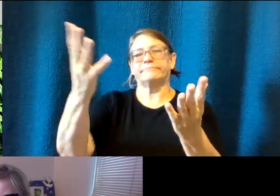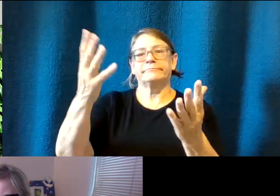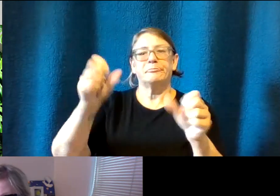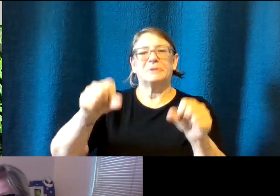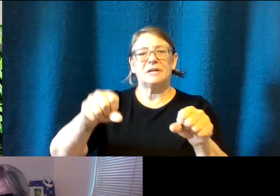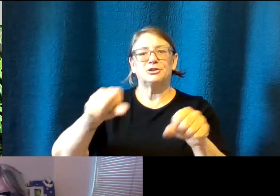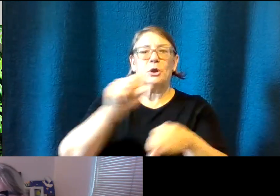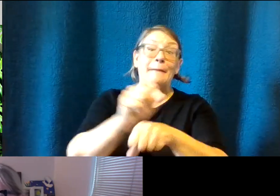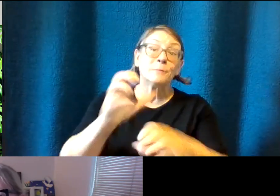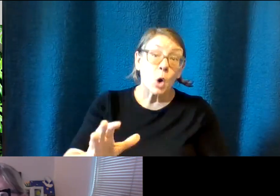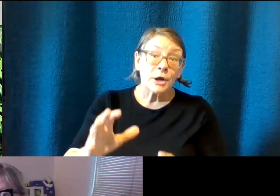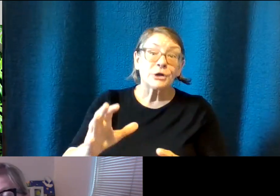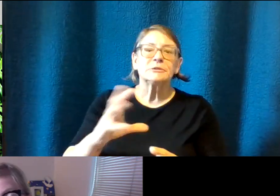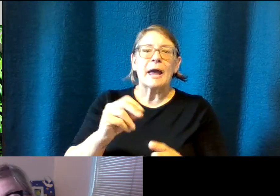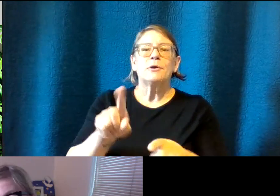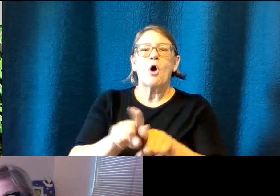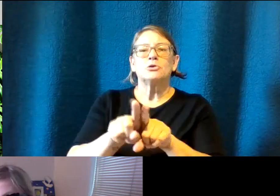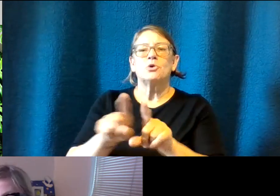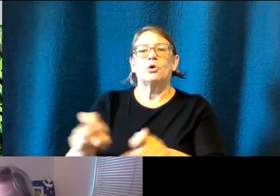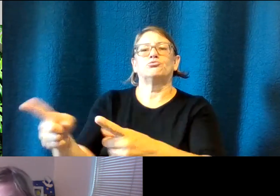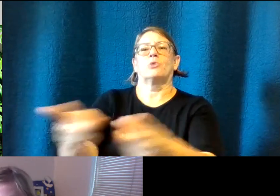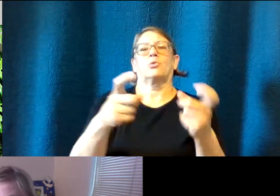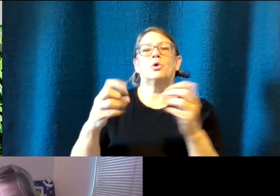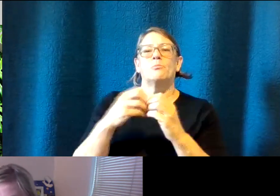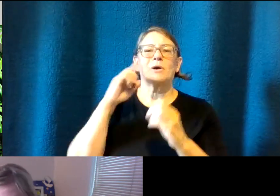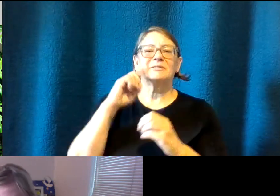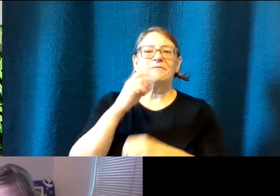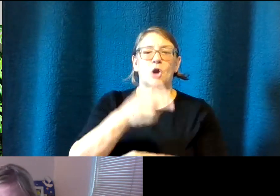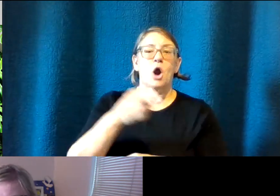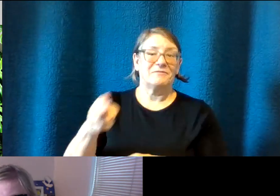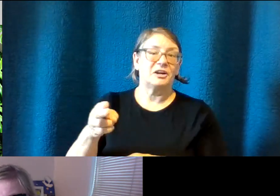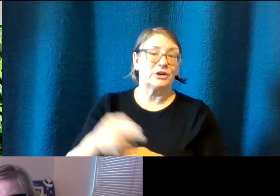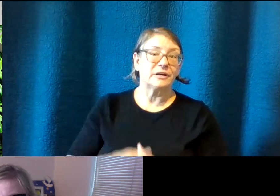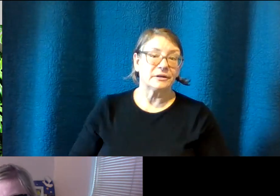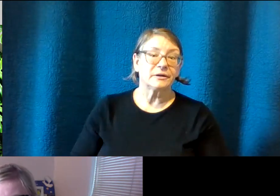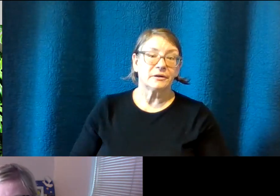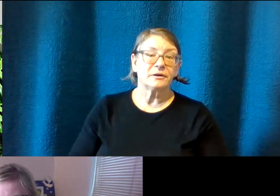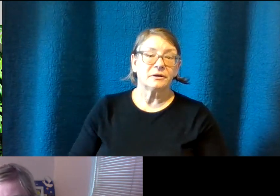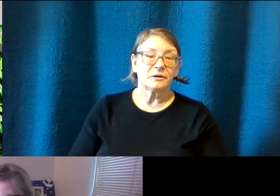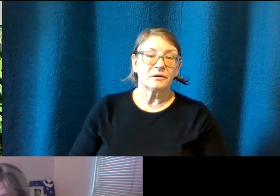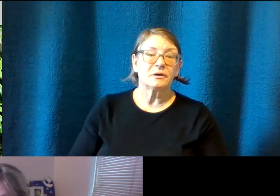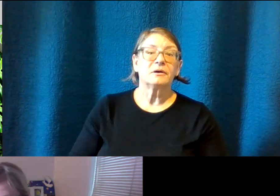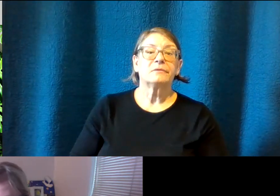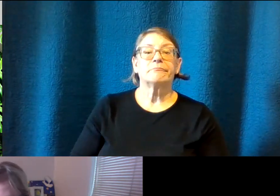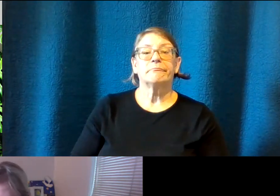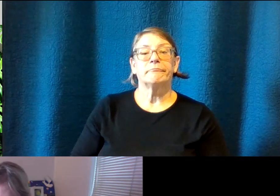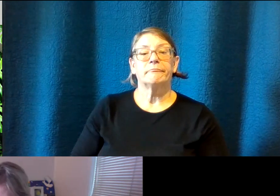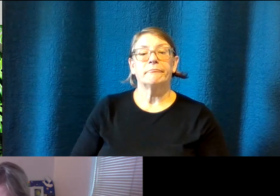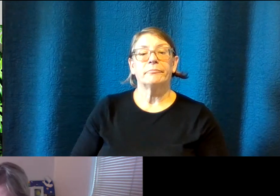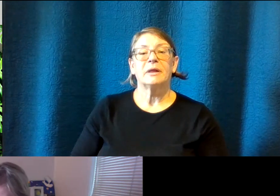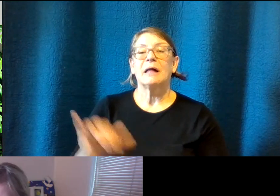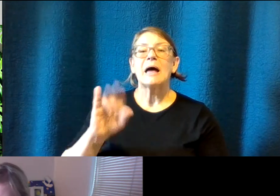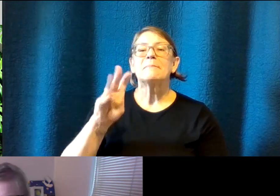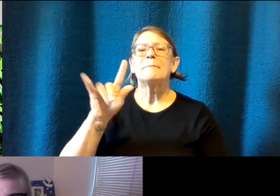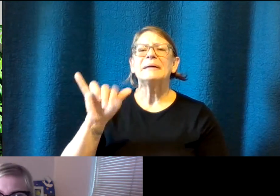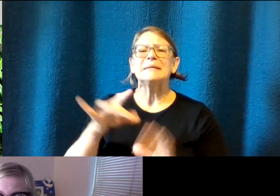well as recruitment of the deaf and hard of hearing community to the job fairs, along with, as you guys had mentioned before,